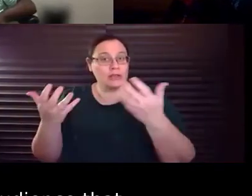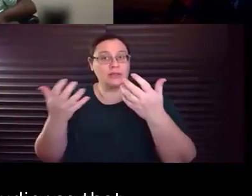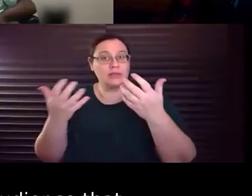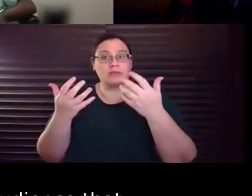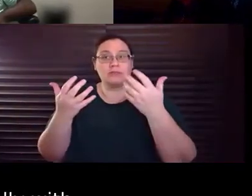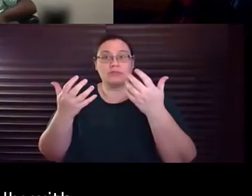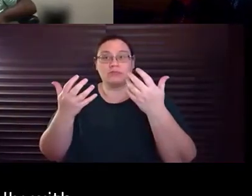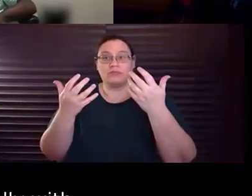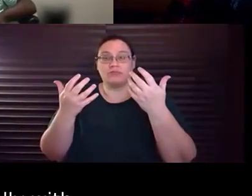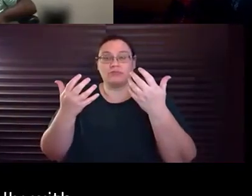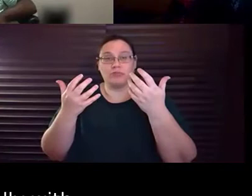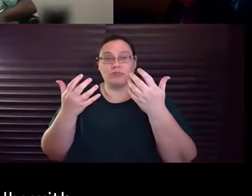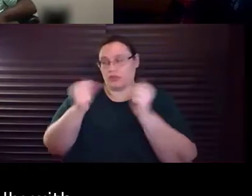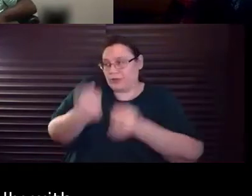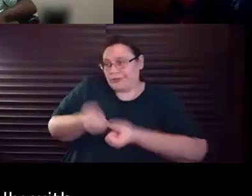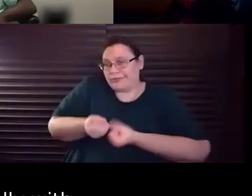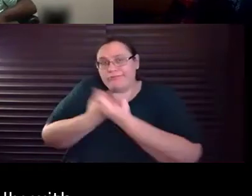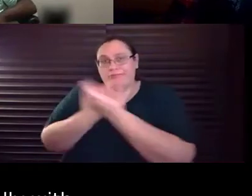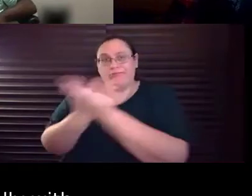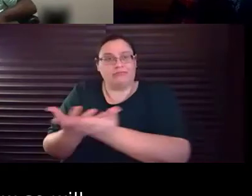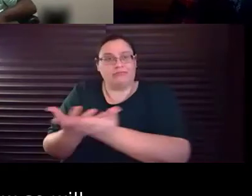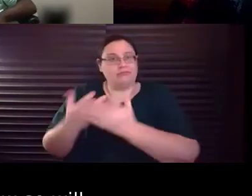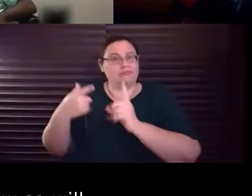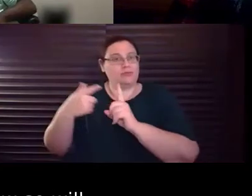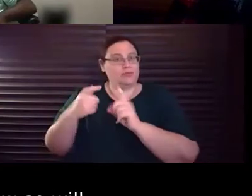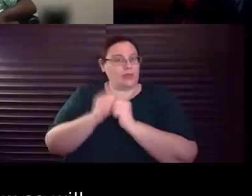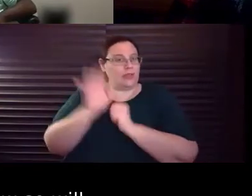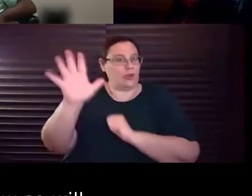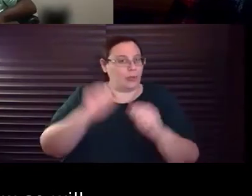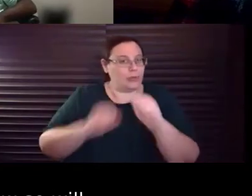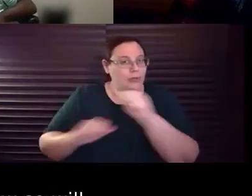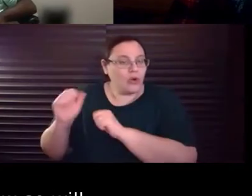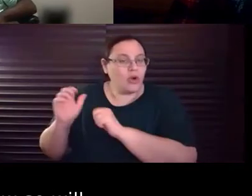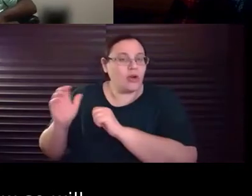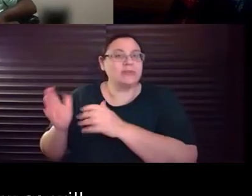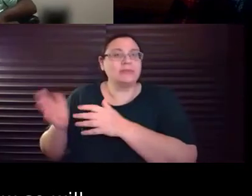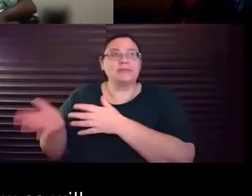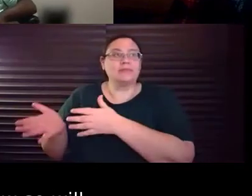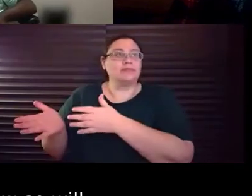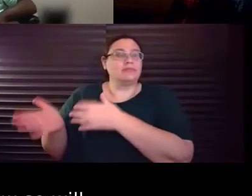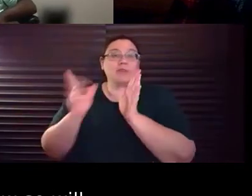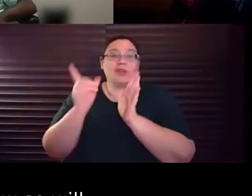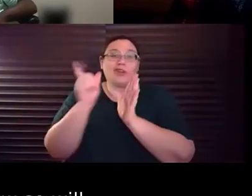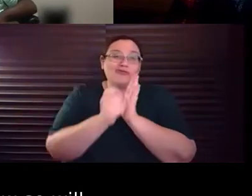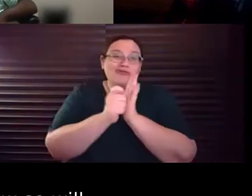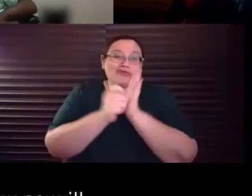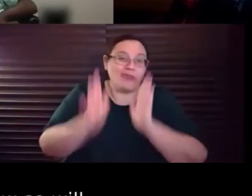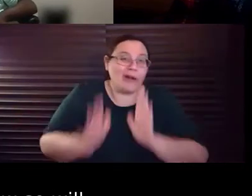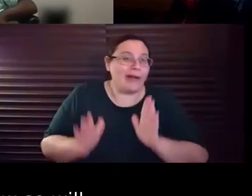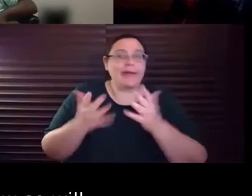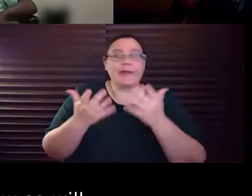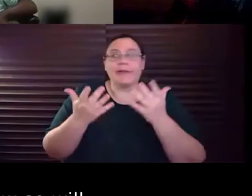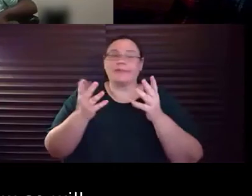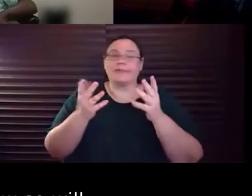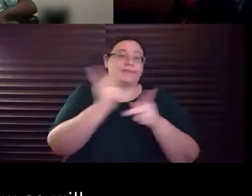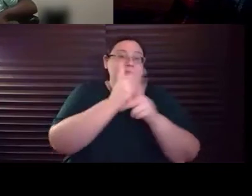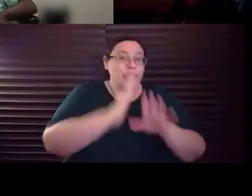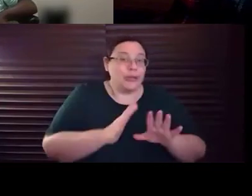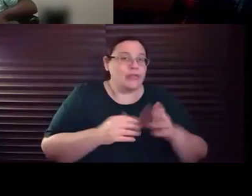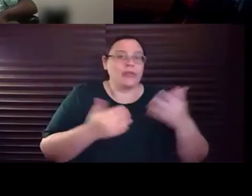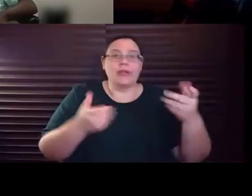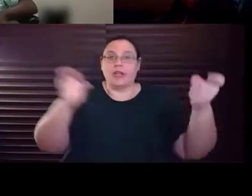to communicate with, basically, with your performance. And, a writer has, whether it be in the producer, the